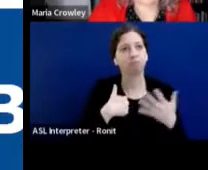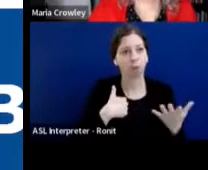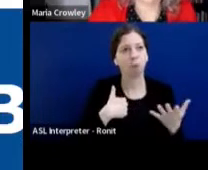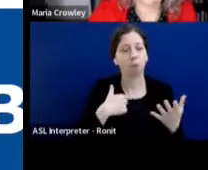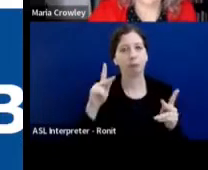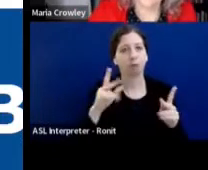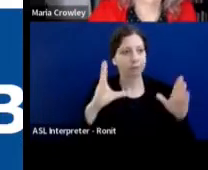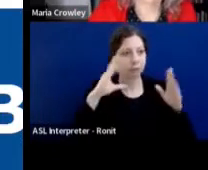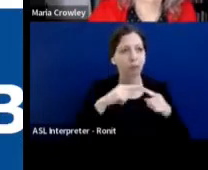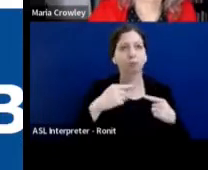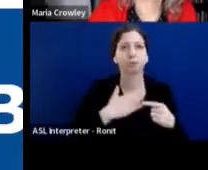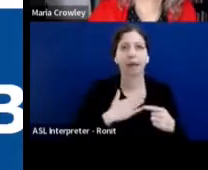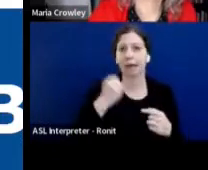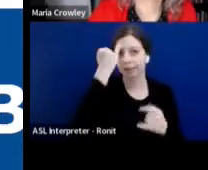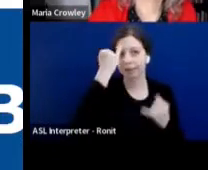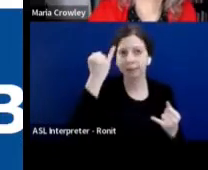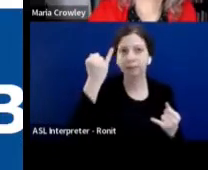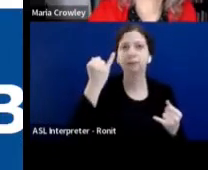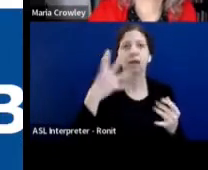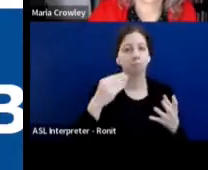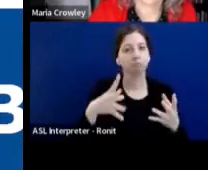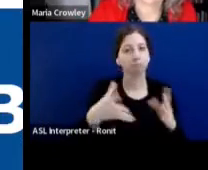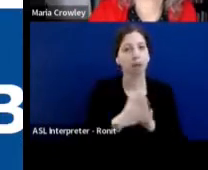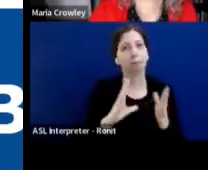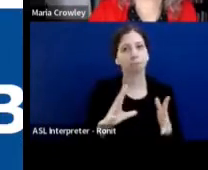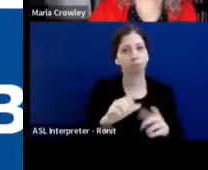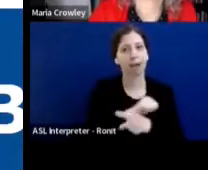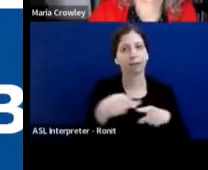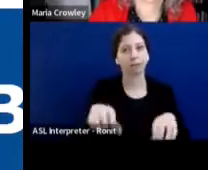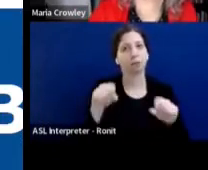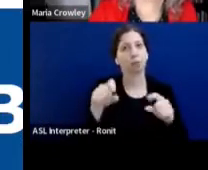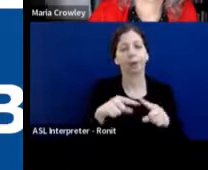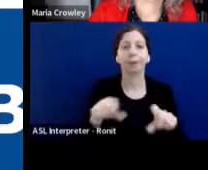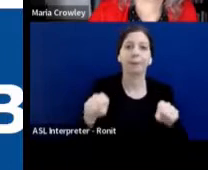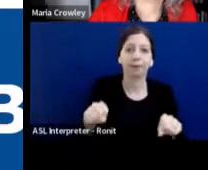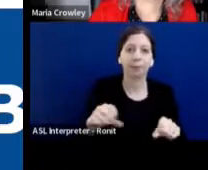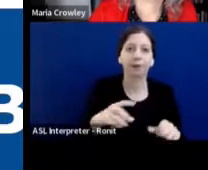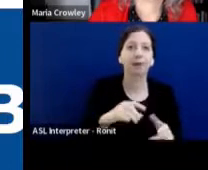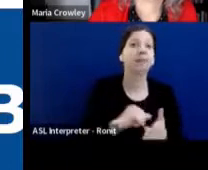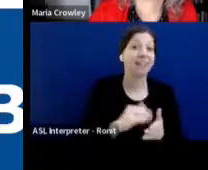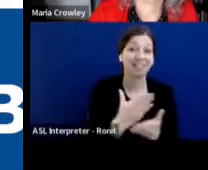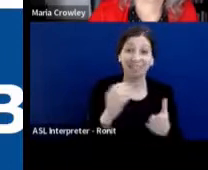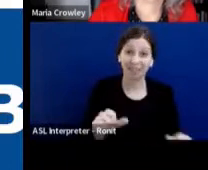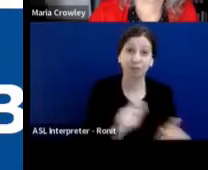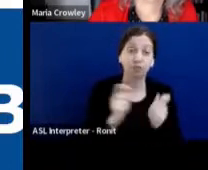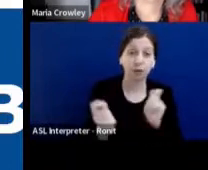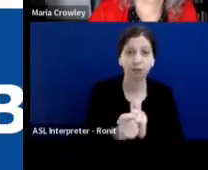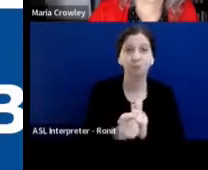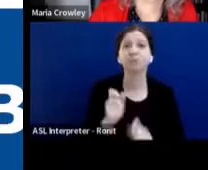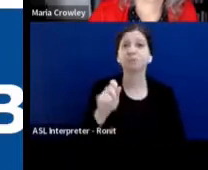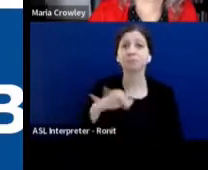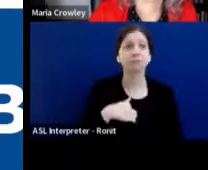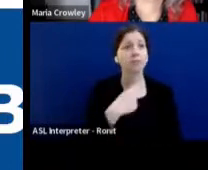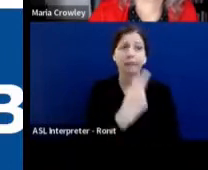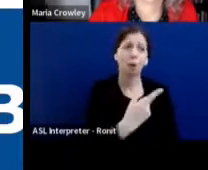to and that those ideas are being put into practice when it's possible, and that things can change. If I say this